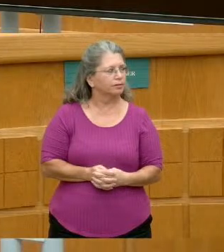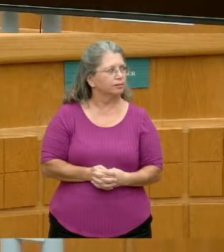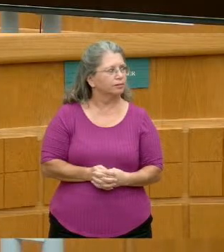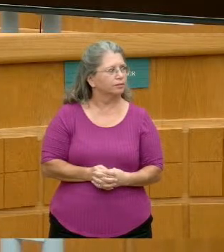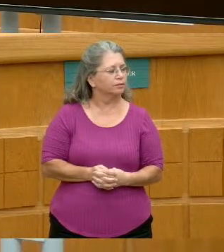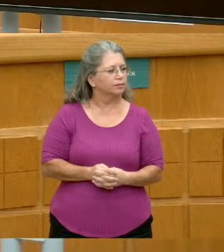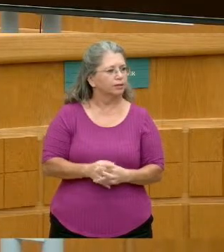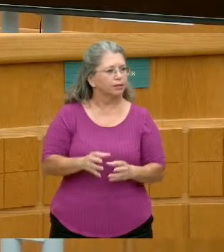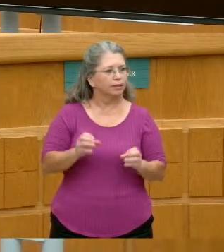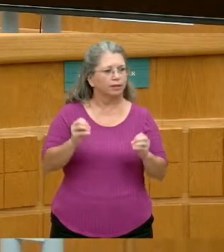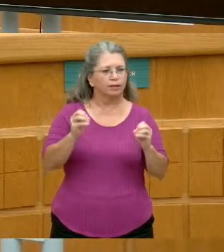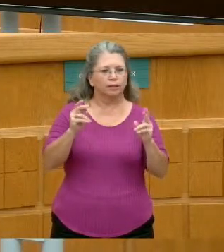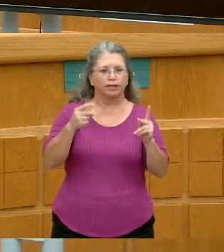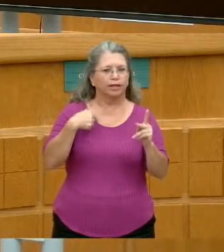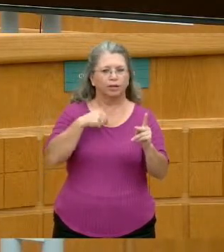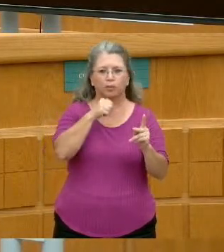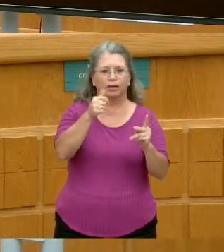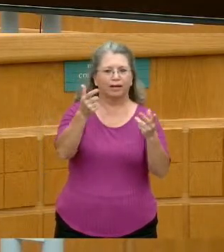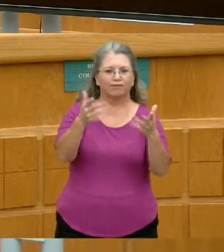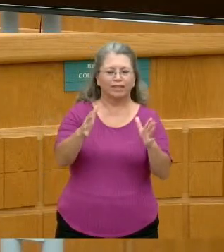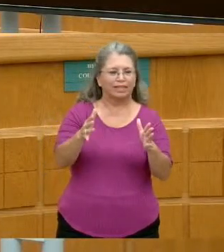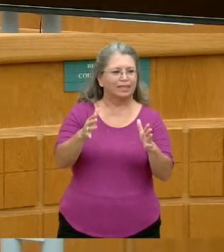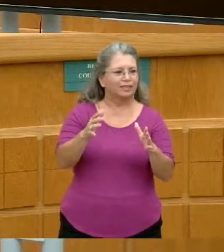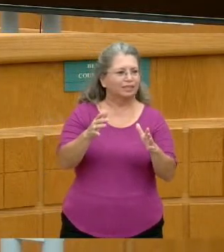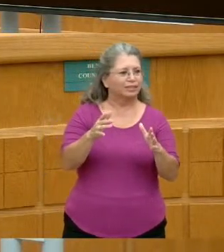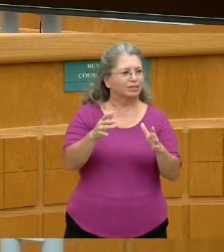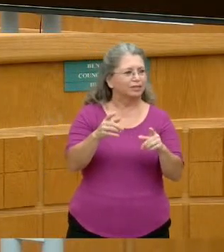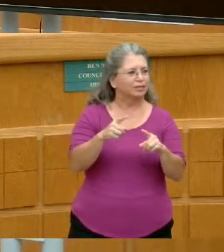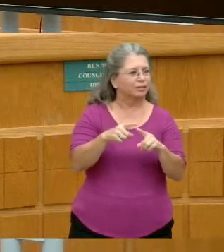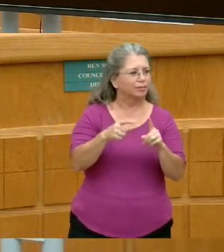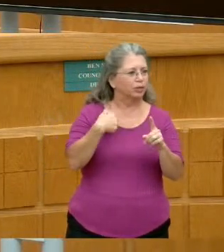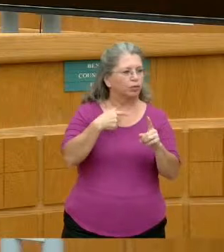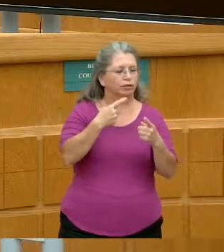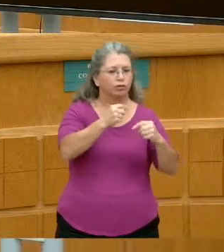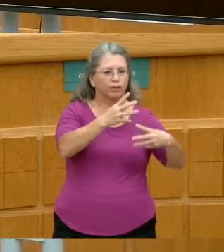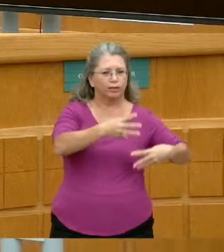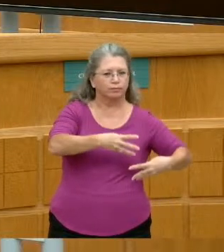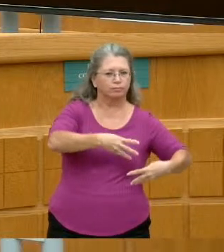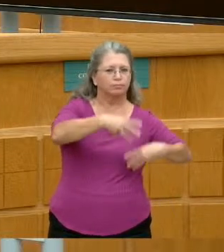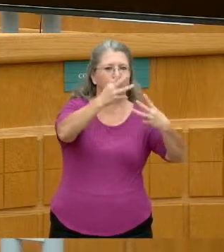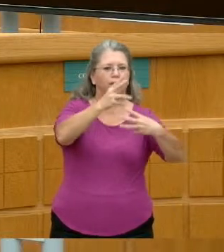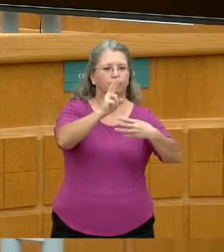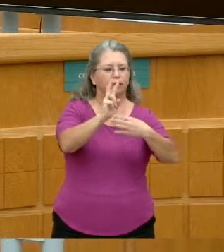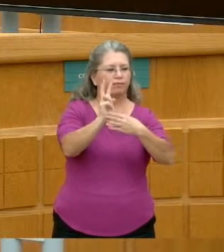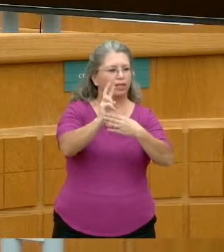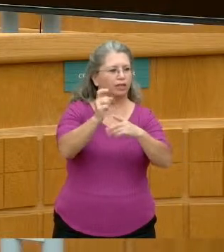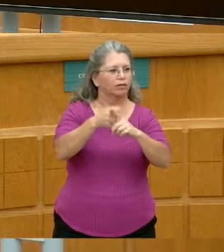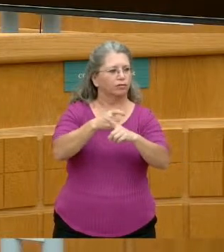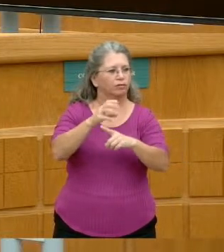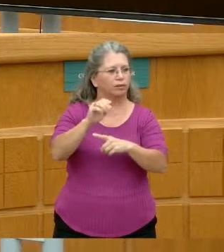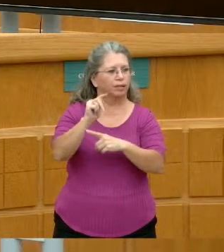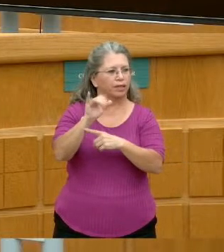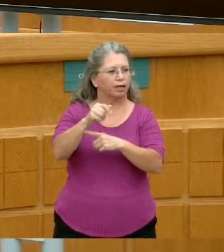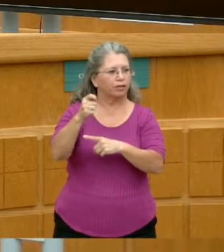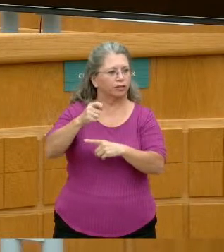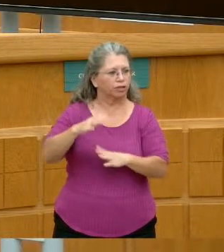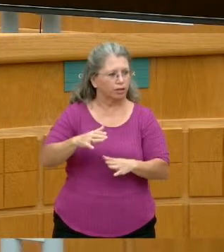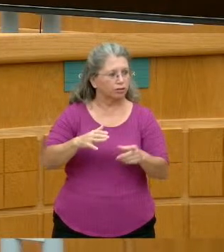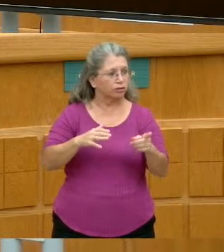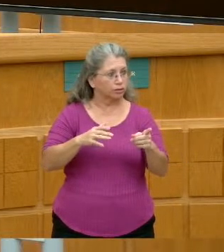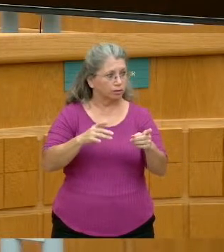Okay, we're not through yet because we still have Dr. Bird, but we're trying to pull up a video from Nueces County Judge Barbara Canales. Is that coming